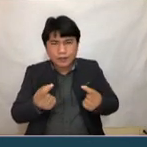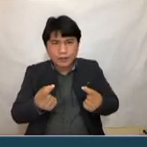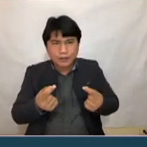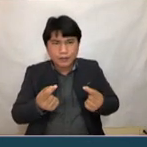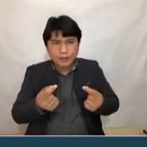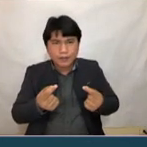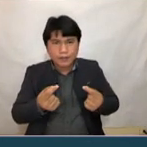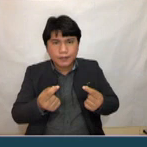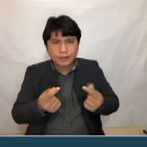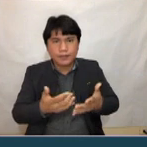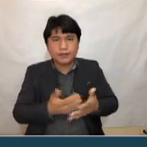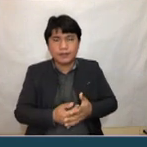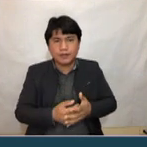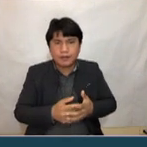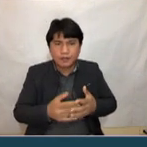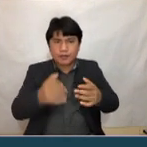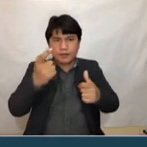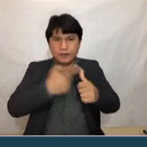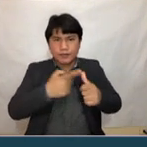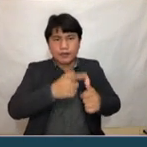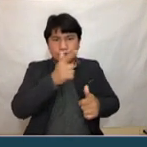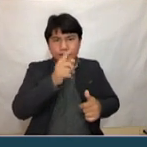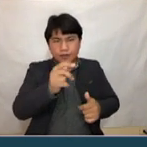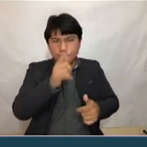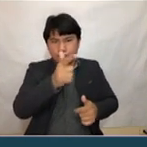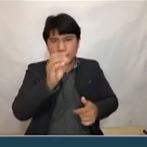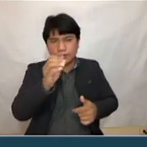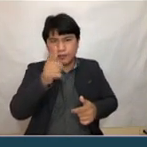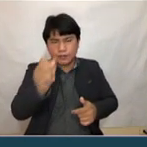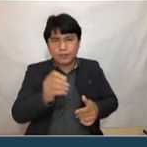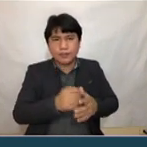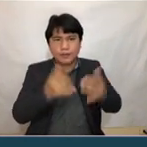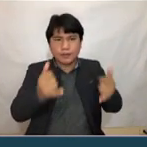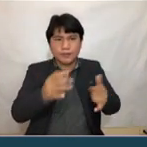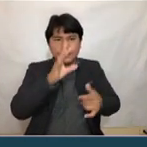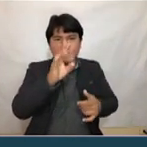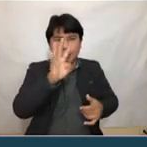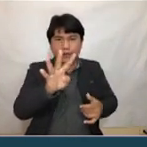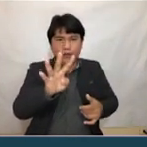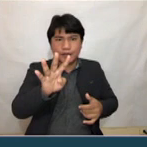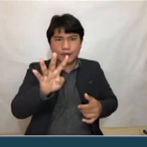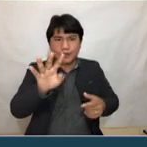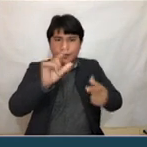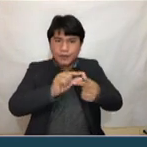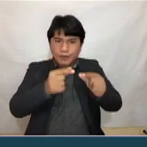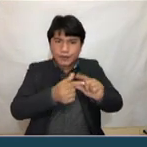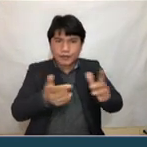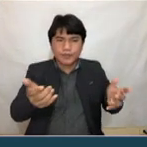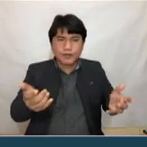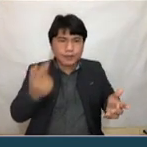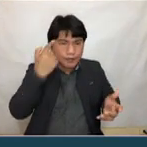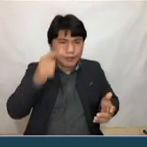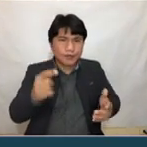That contraction in the first quarter of 2020 ended really an 84-quarter growth streak for the country